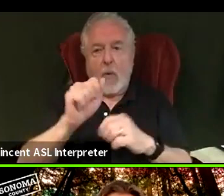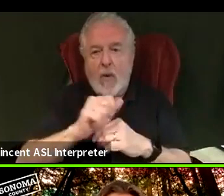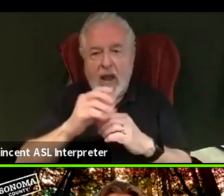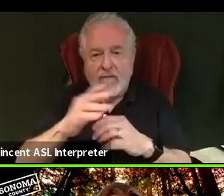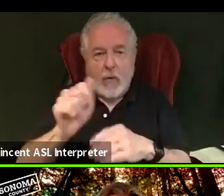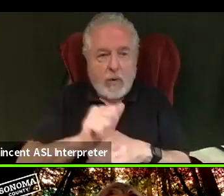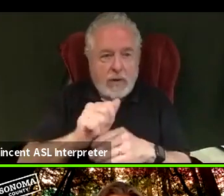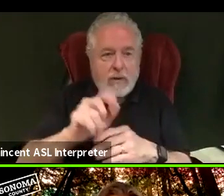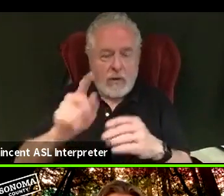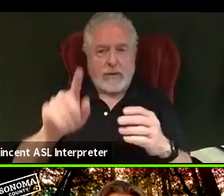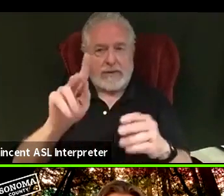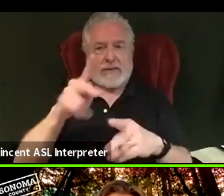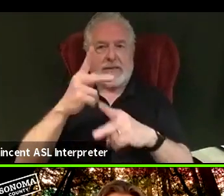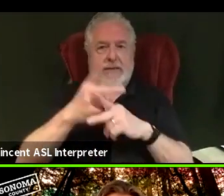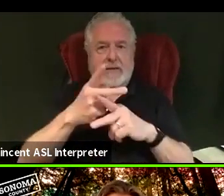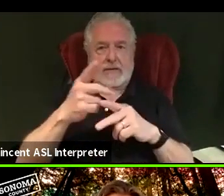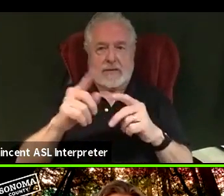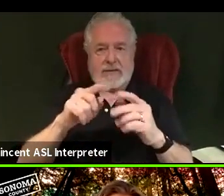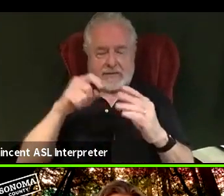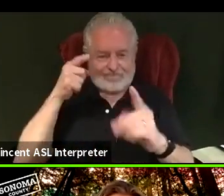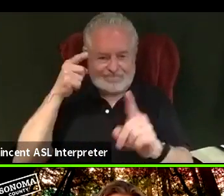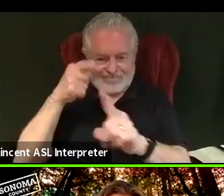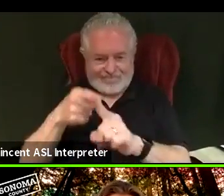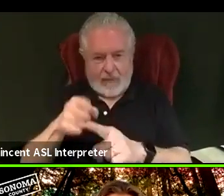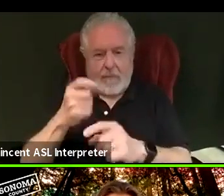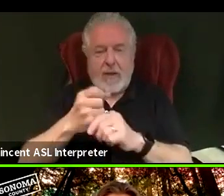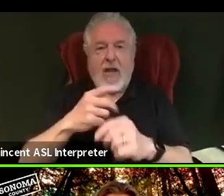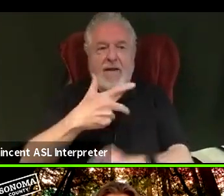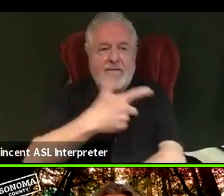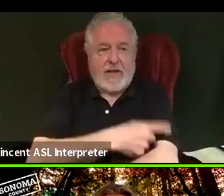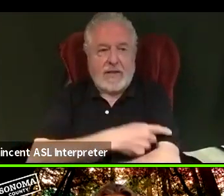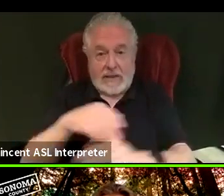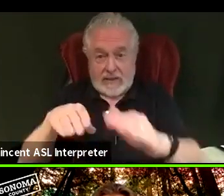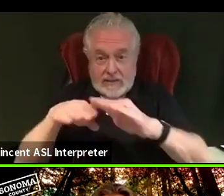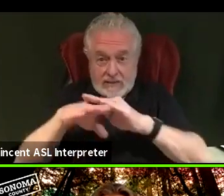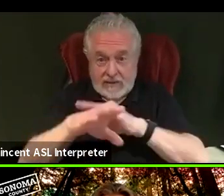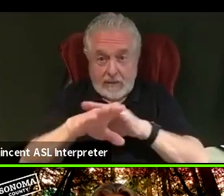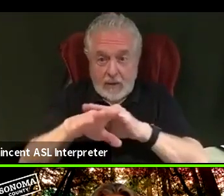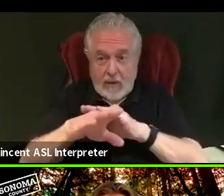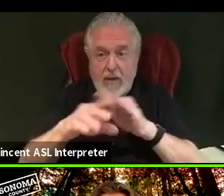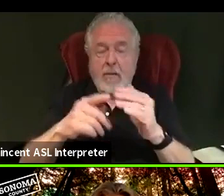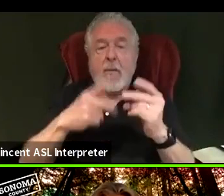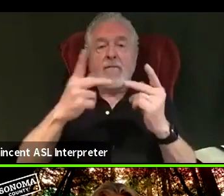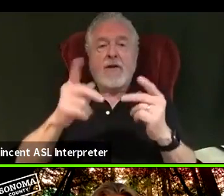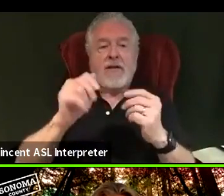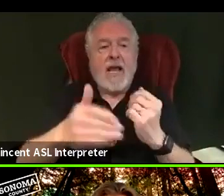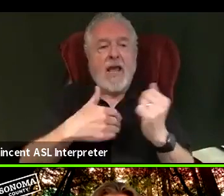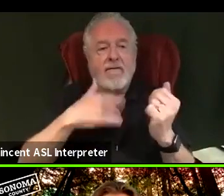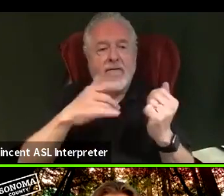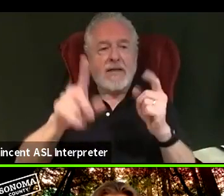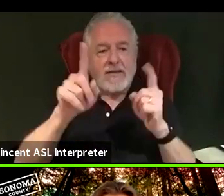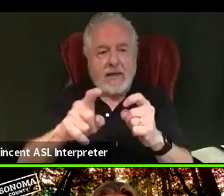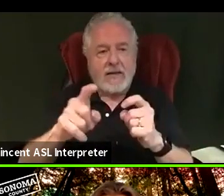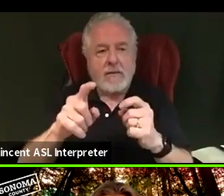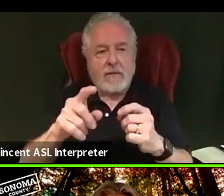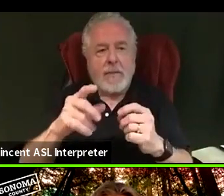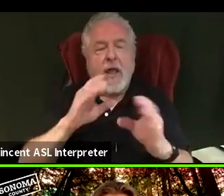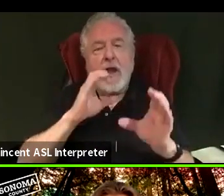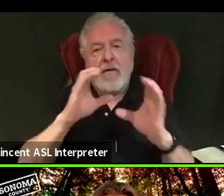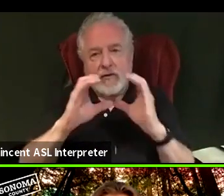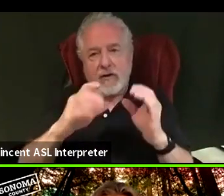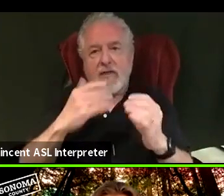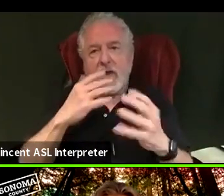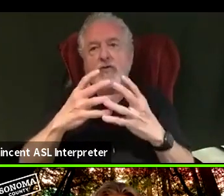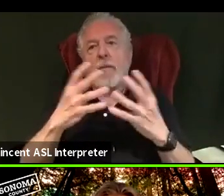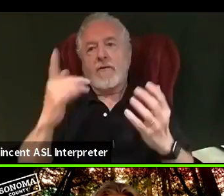after work, those are kind of the sweet spots where we need to make those vaccines accessible. And then from trusted providers who can have those tough and brave conversations. So